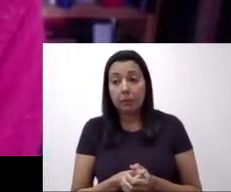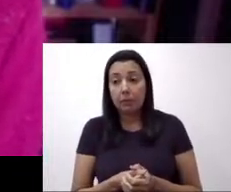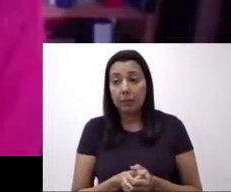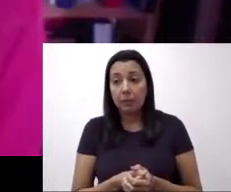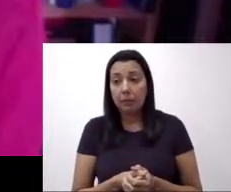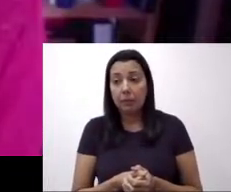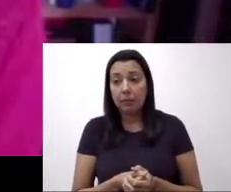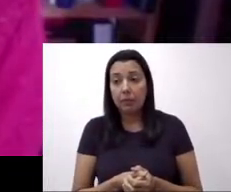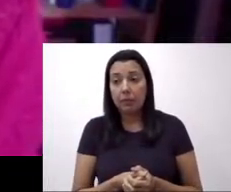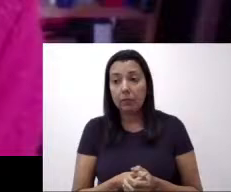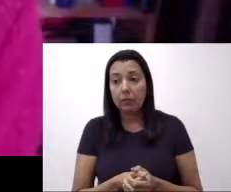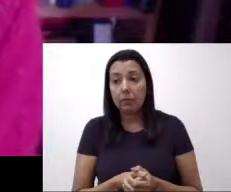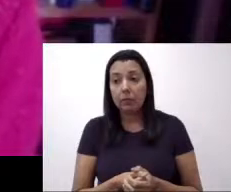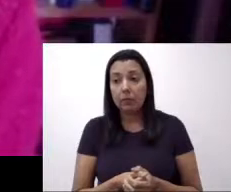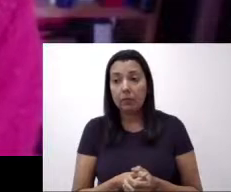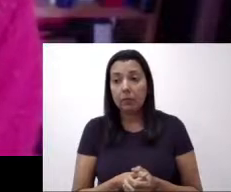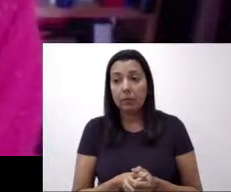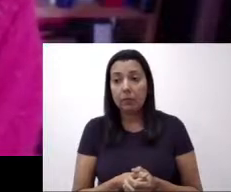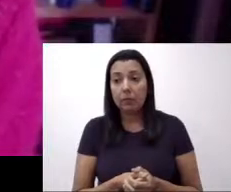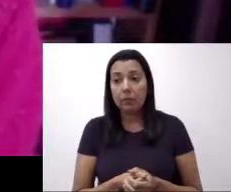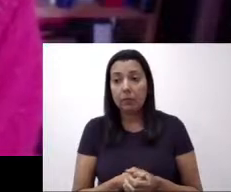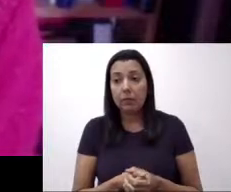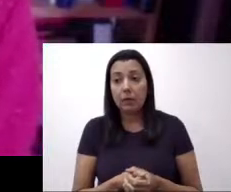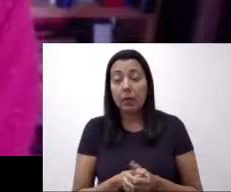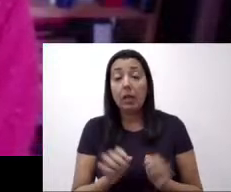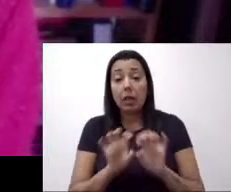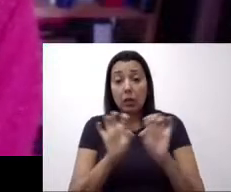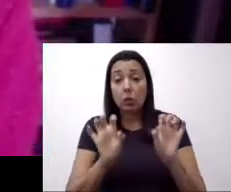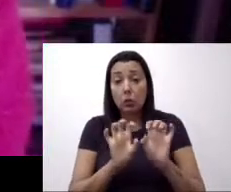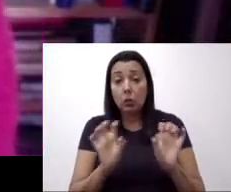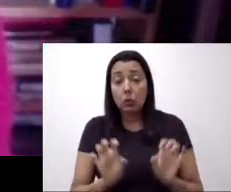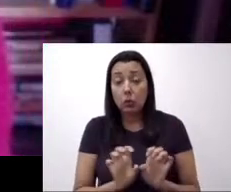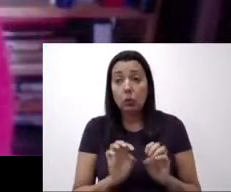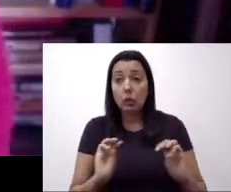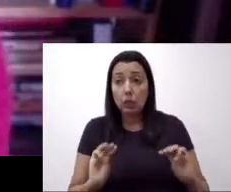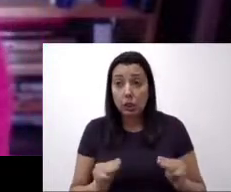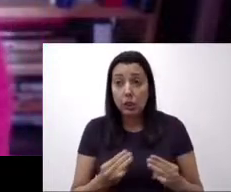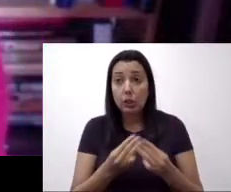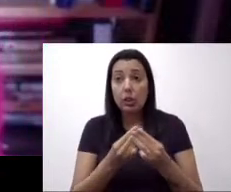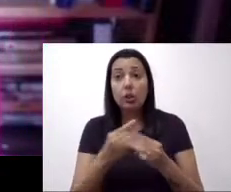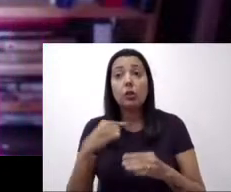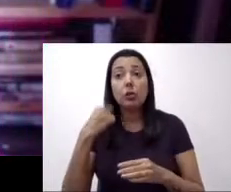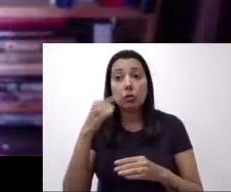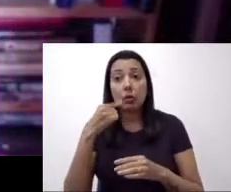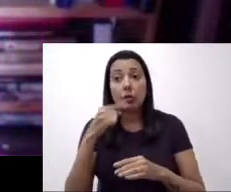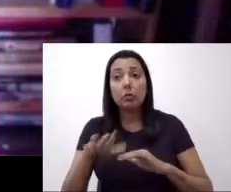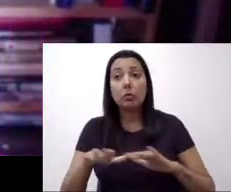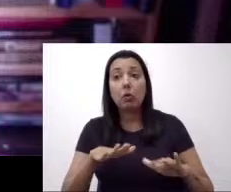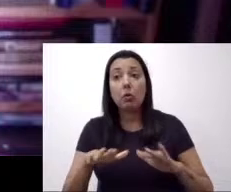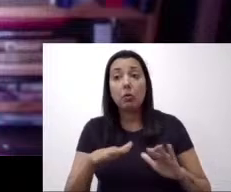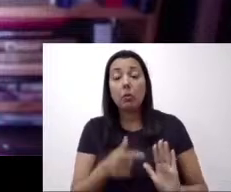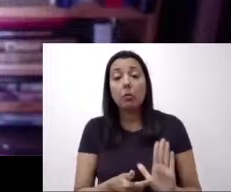advocacy coalition frameworks has been mobilized to show how